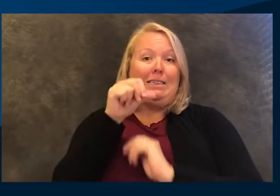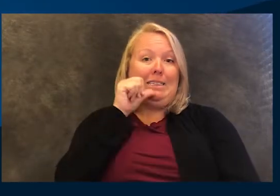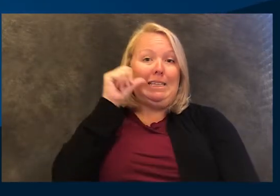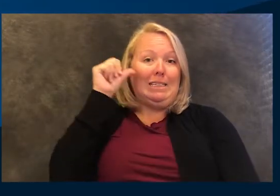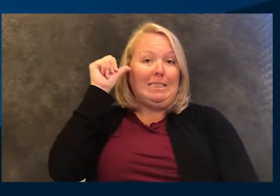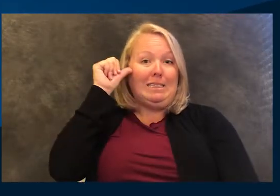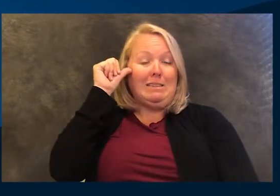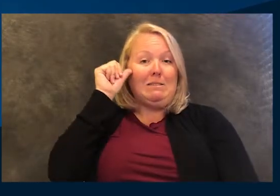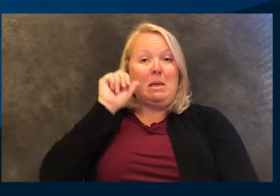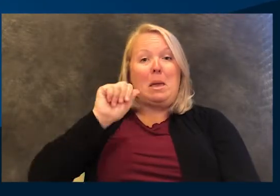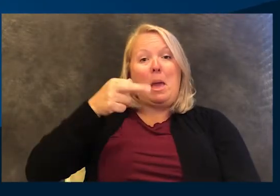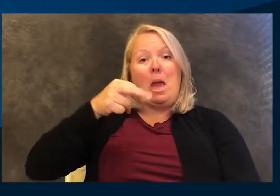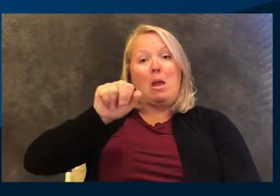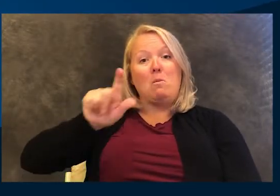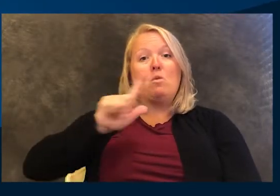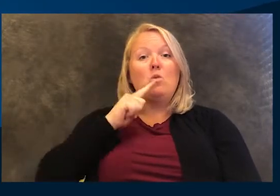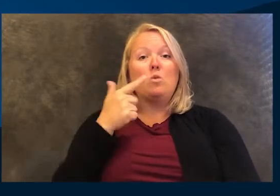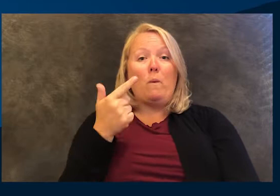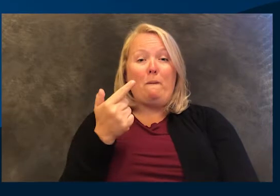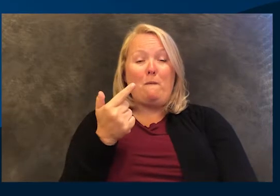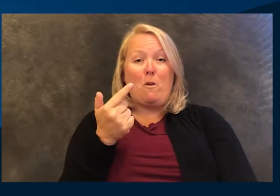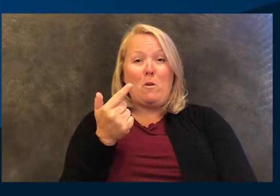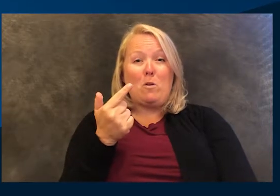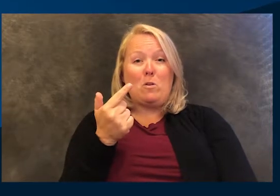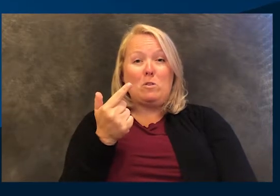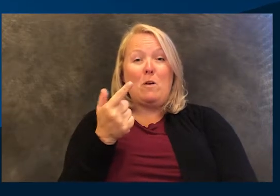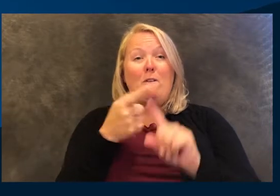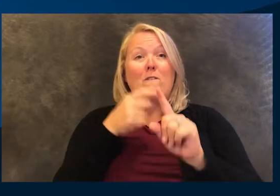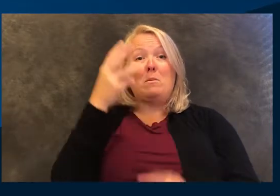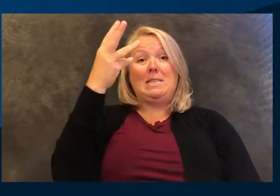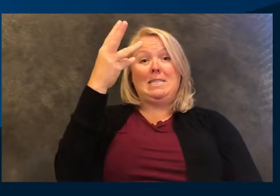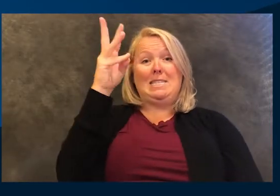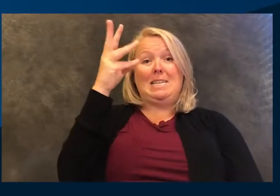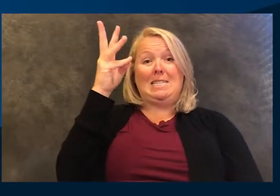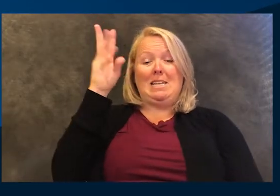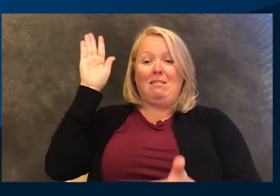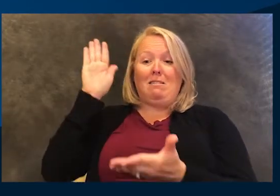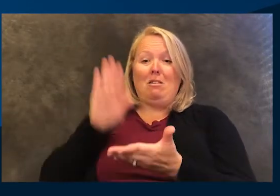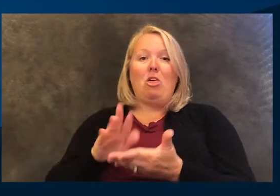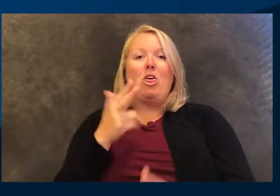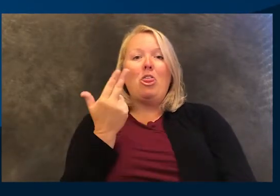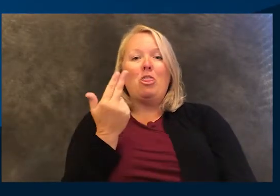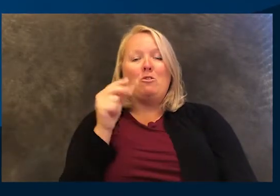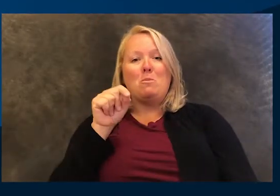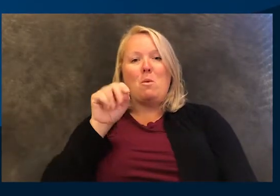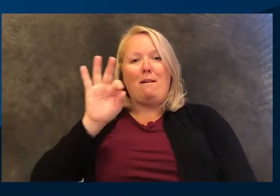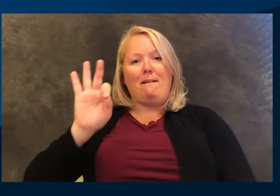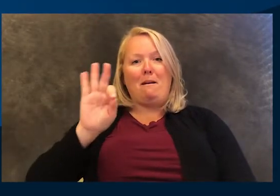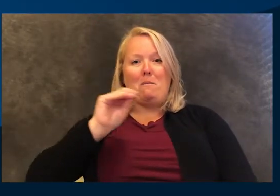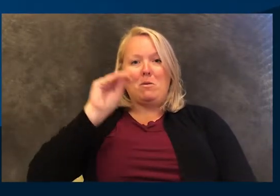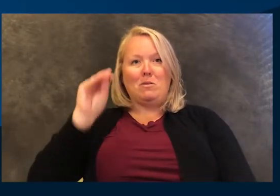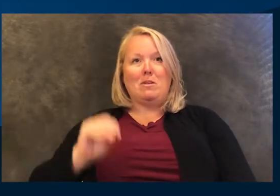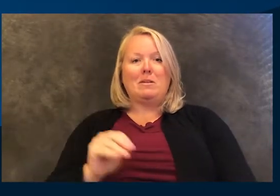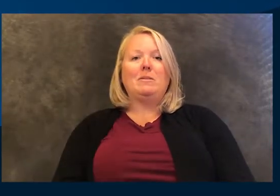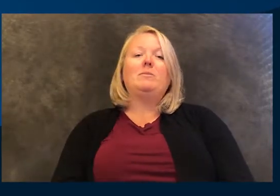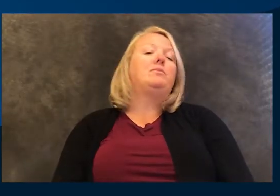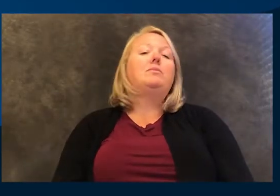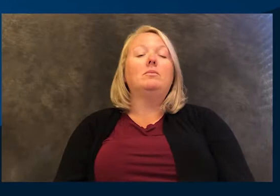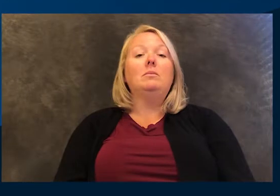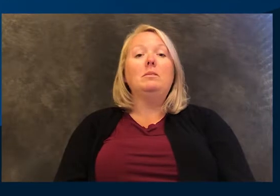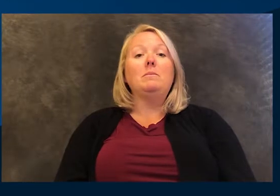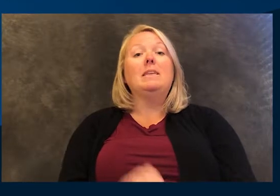been the 21st, from 16% to 13.9%. In terms of